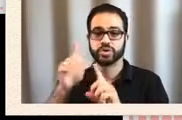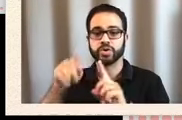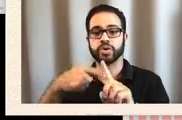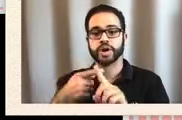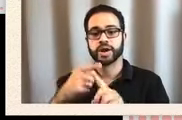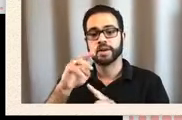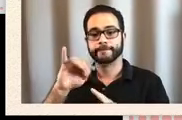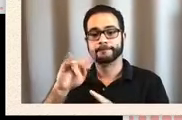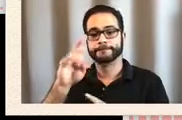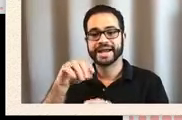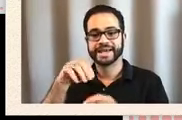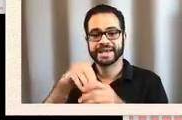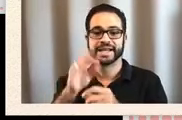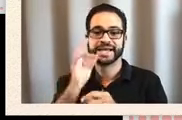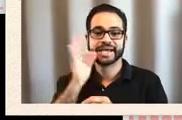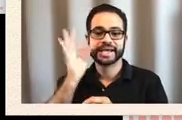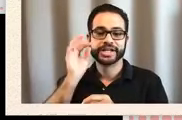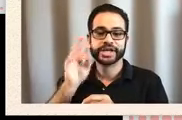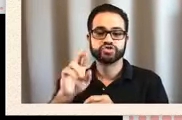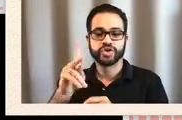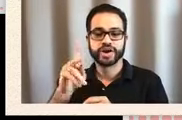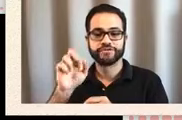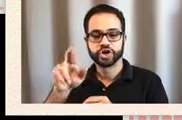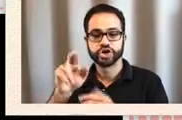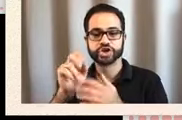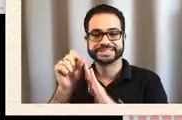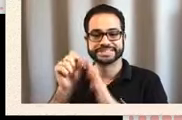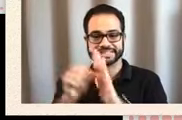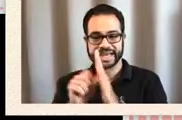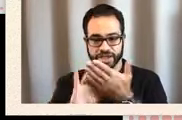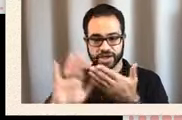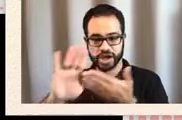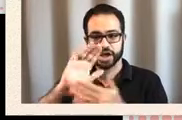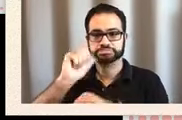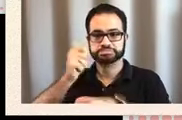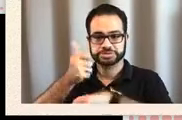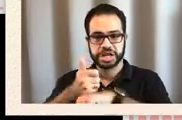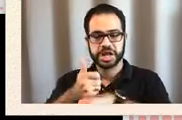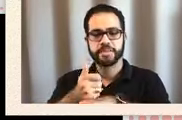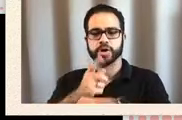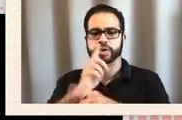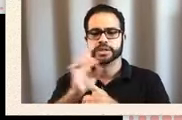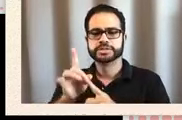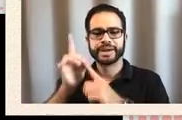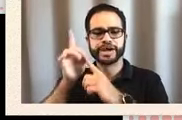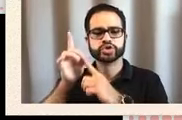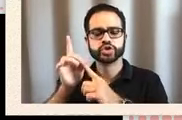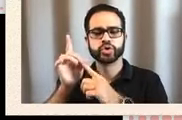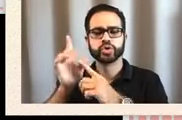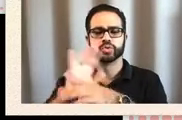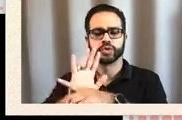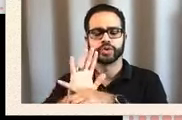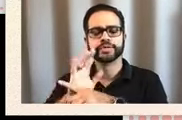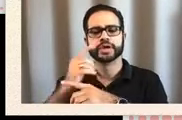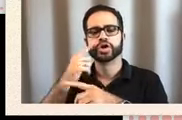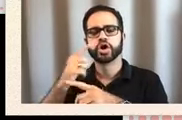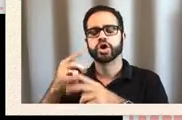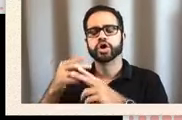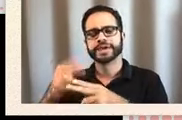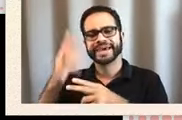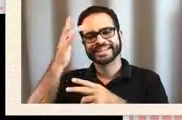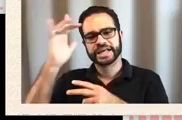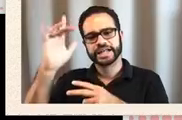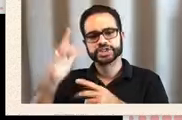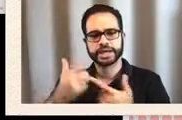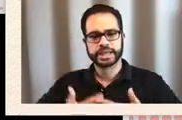River State College, he organized a special screening of a movie called Intelligent Lives as part of Disability Rights Week.